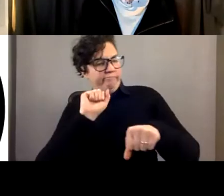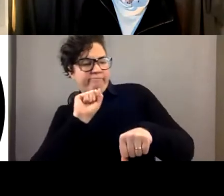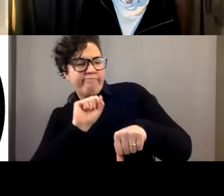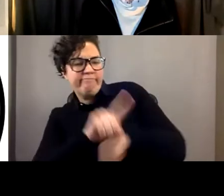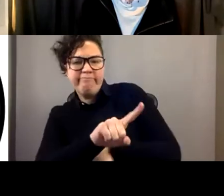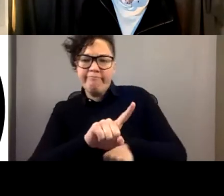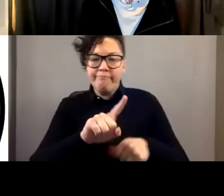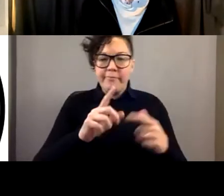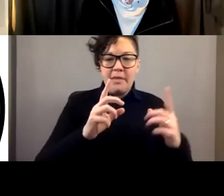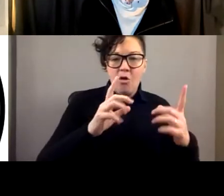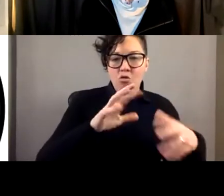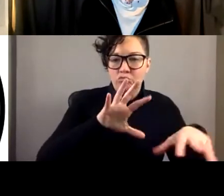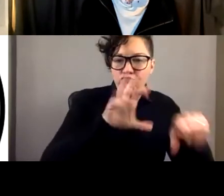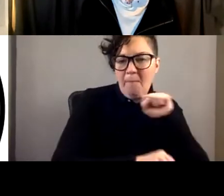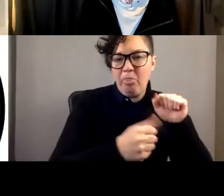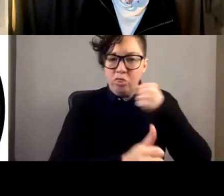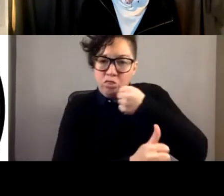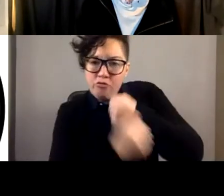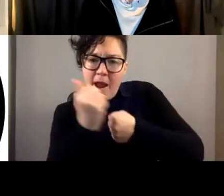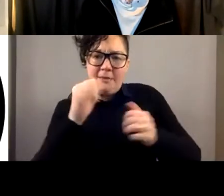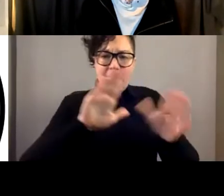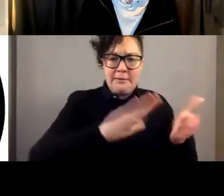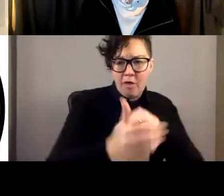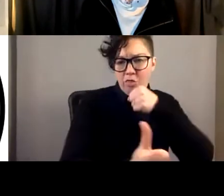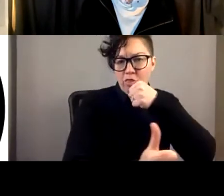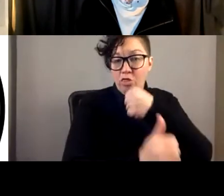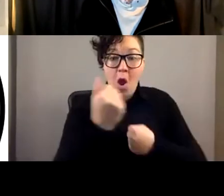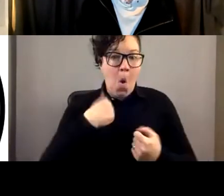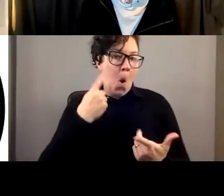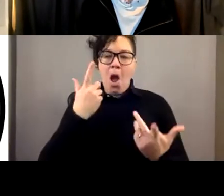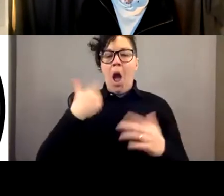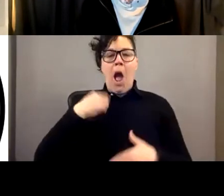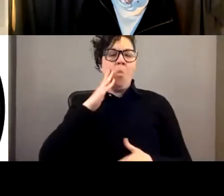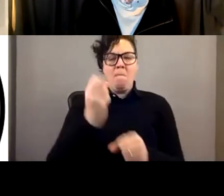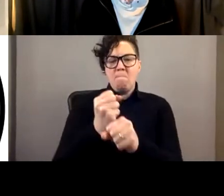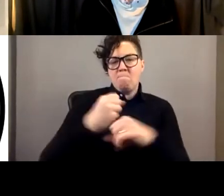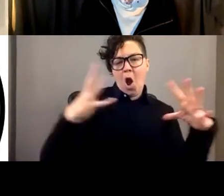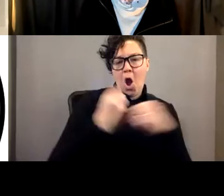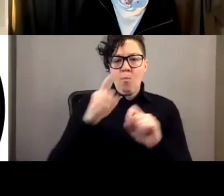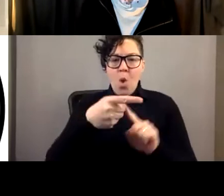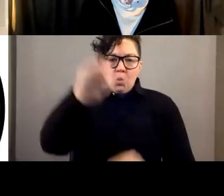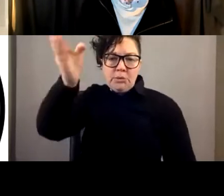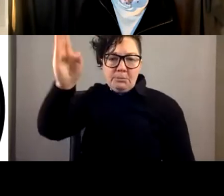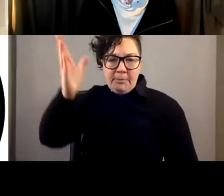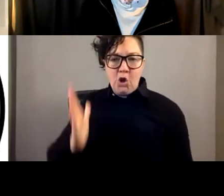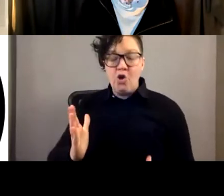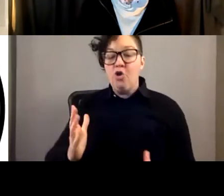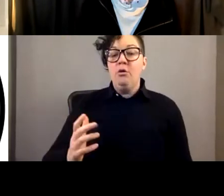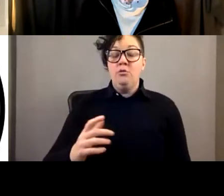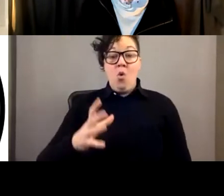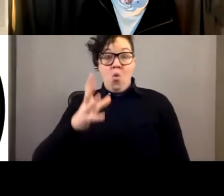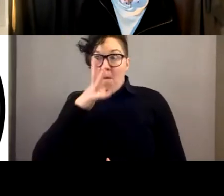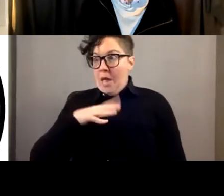threatening to detonate bombs at their public speaking events. When the women targeted in Gamergate asked law enforcement for help,